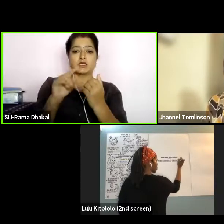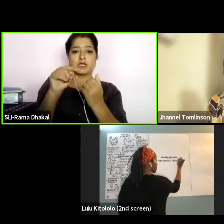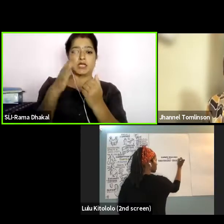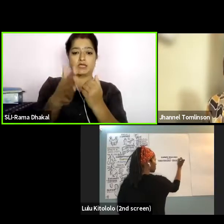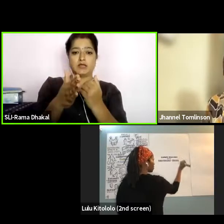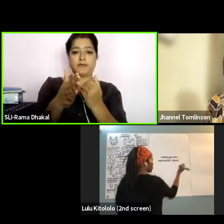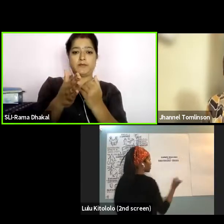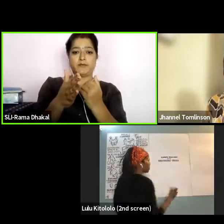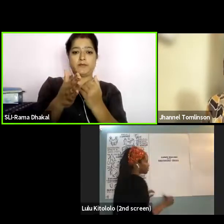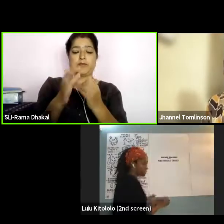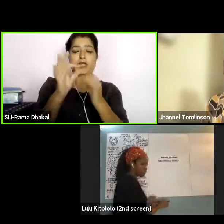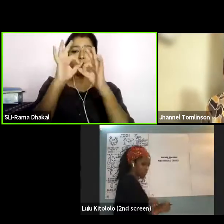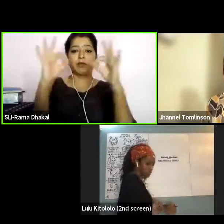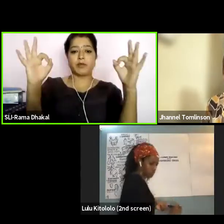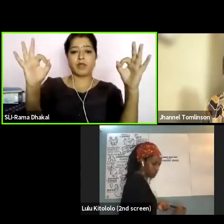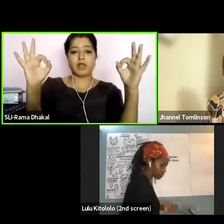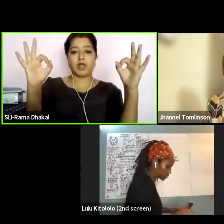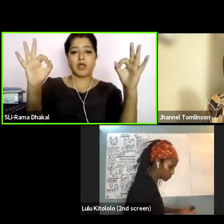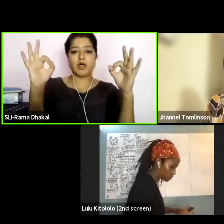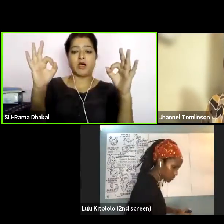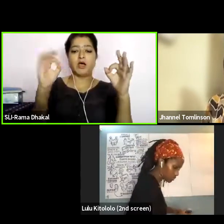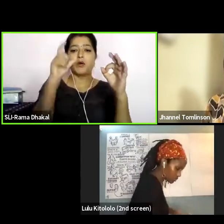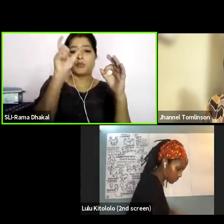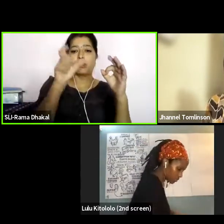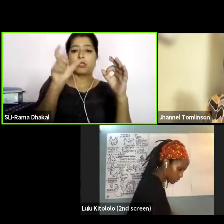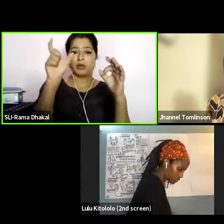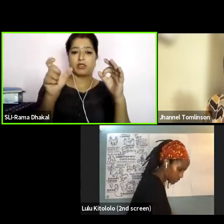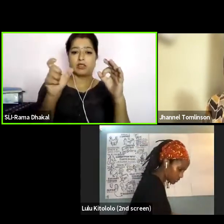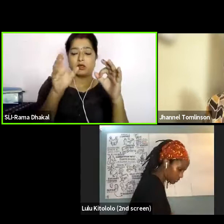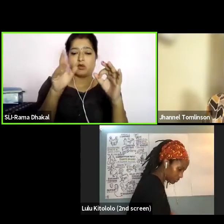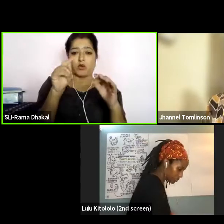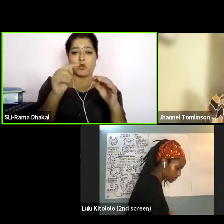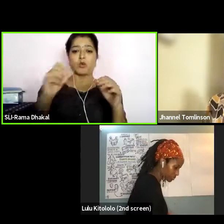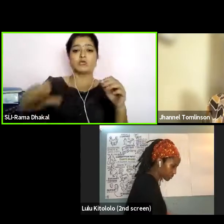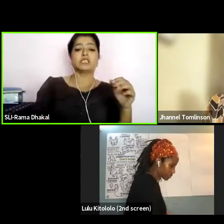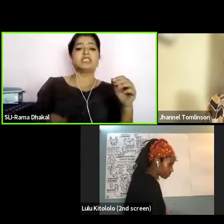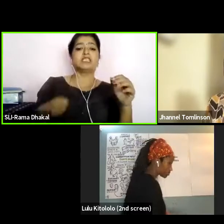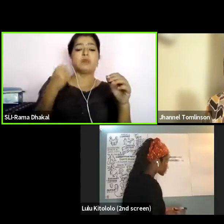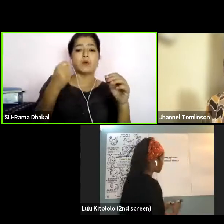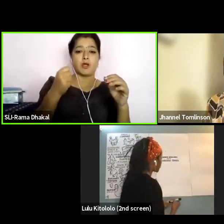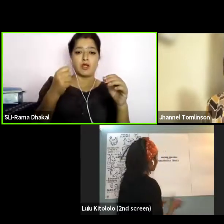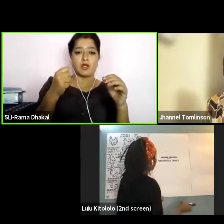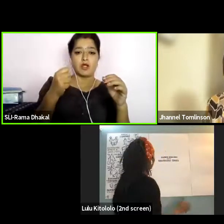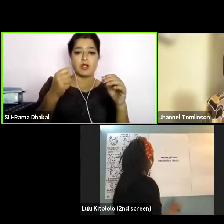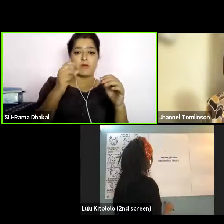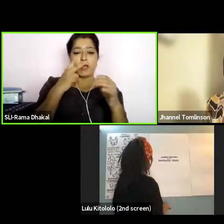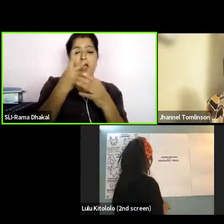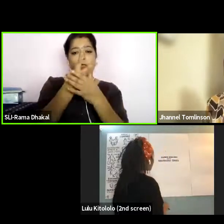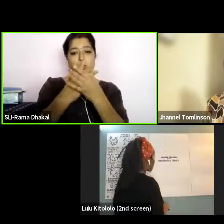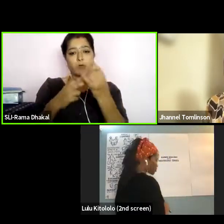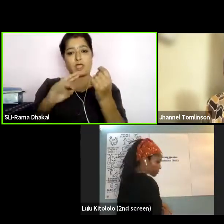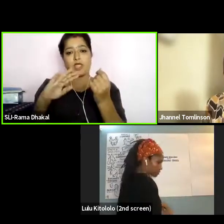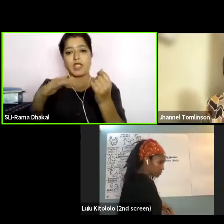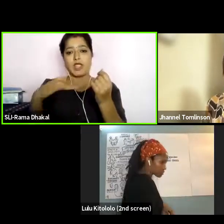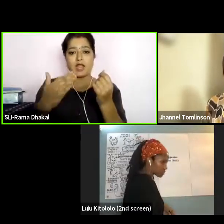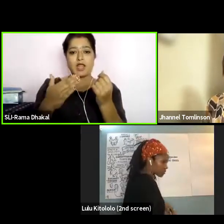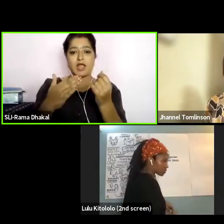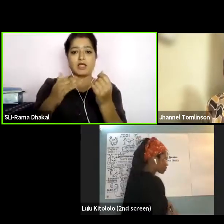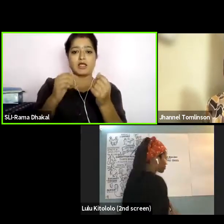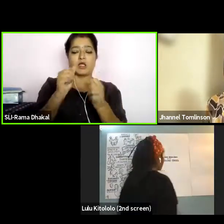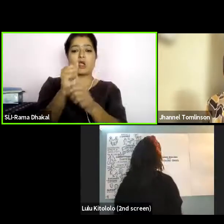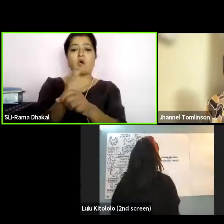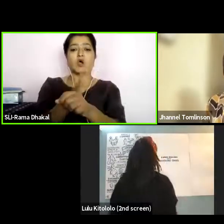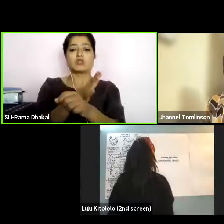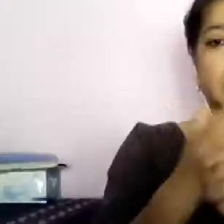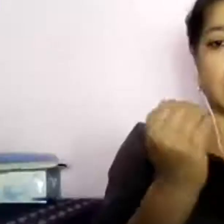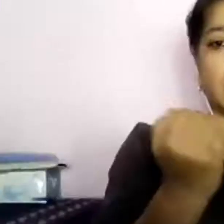small island developing states of the global south. And so this conversation was put together in an effort to be able